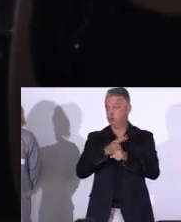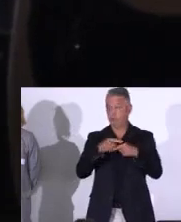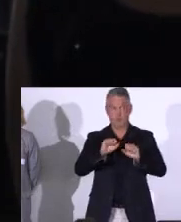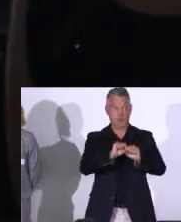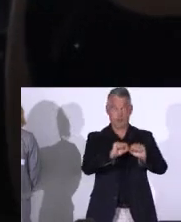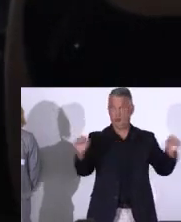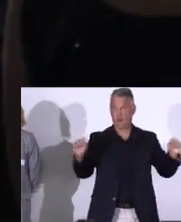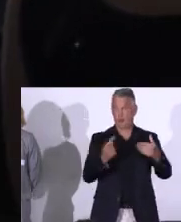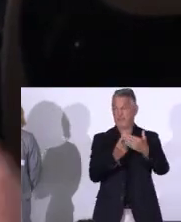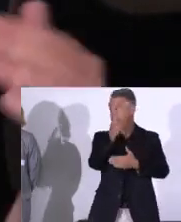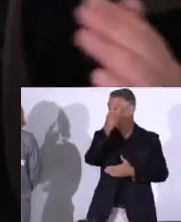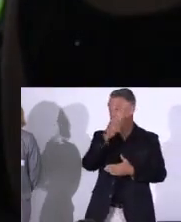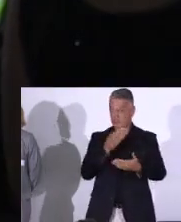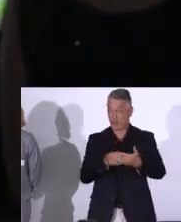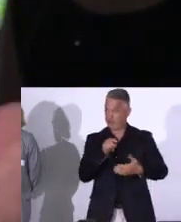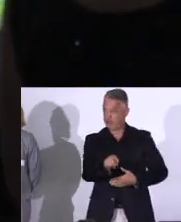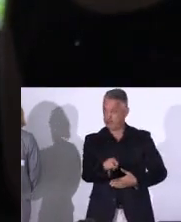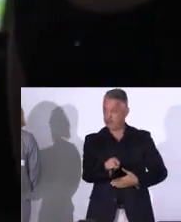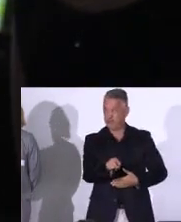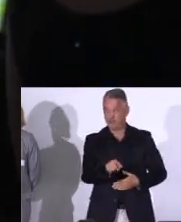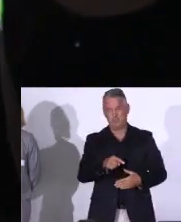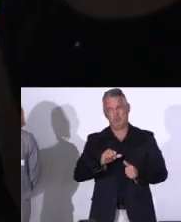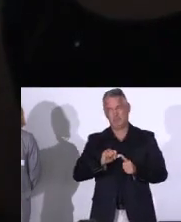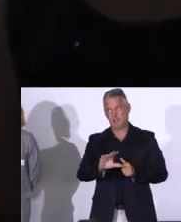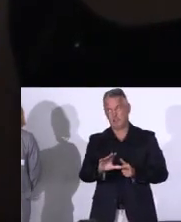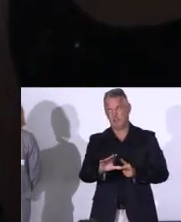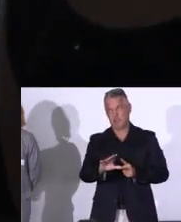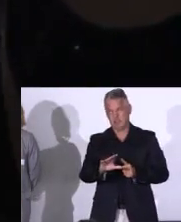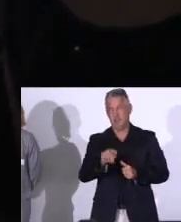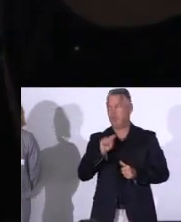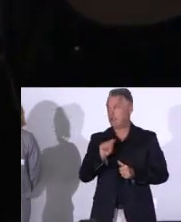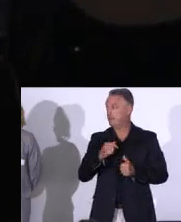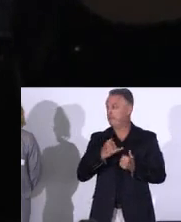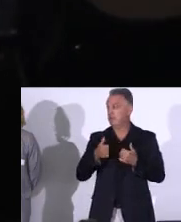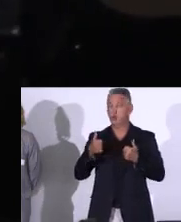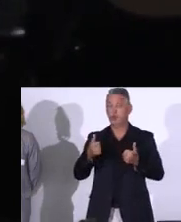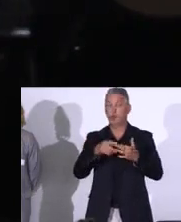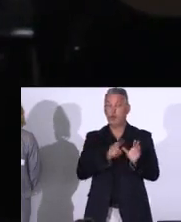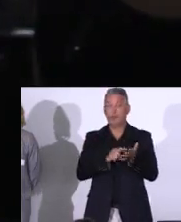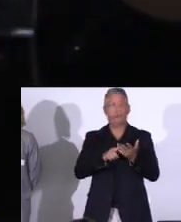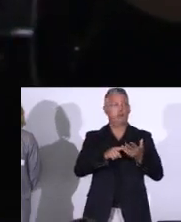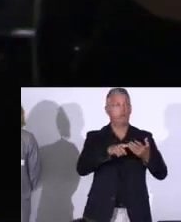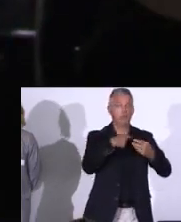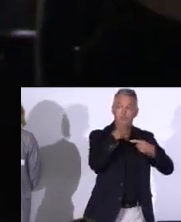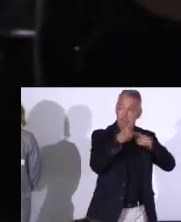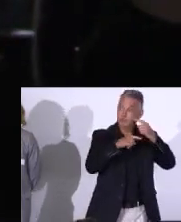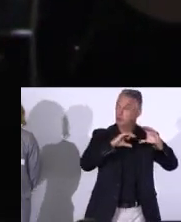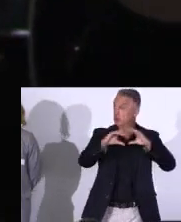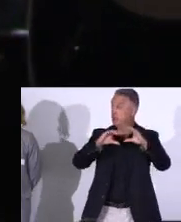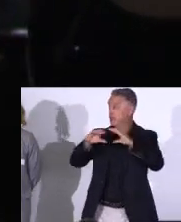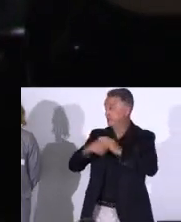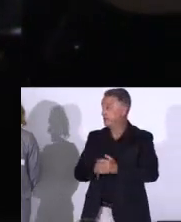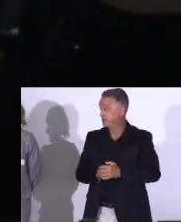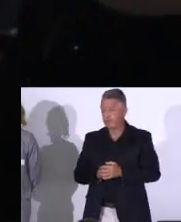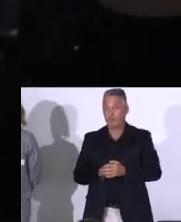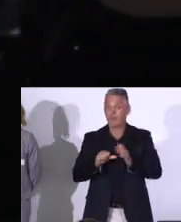And it's fantastic with the way RecLink has been engaging the sector and working with the organisations. Through the funding agreements